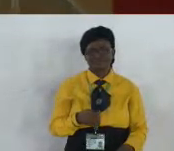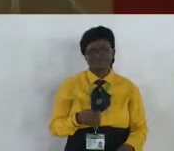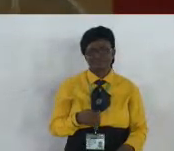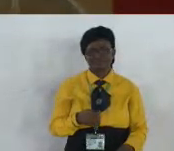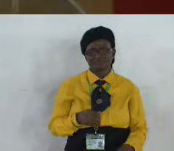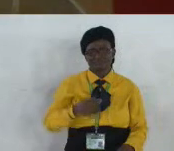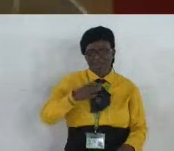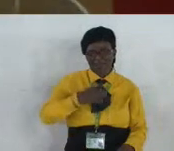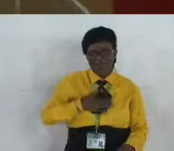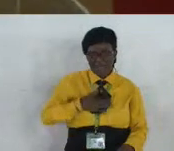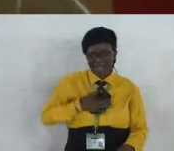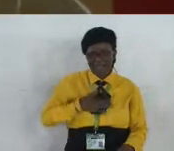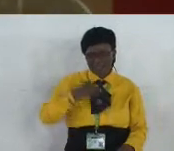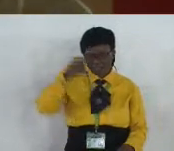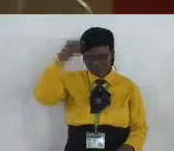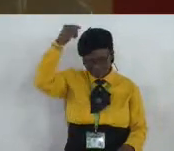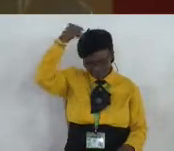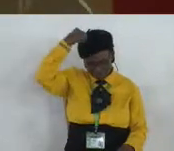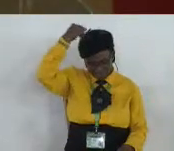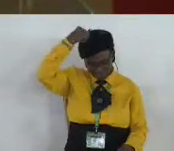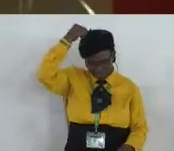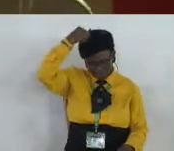My brain,